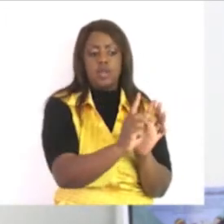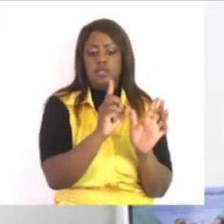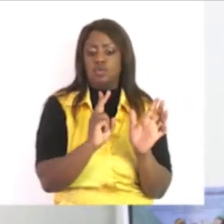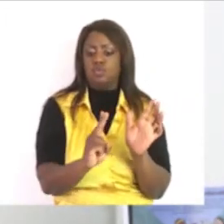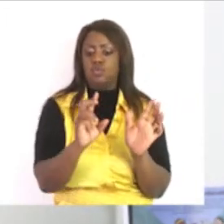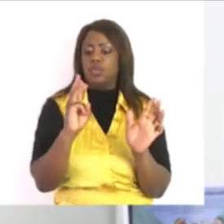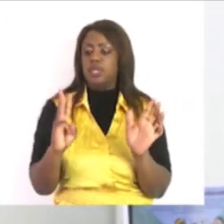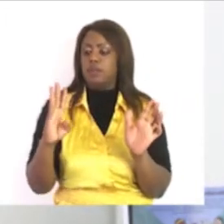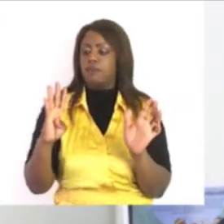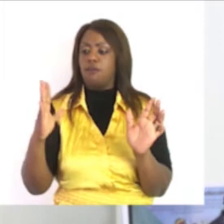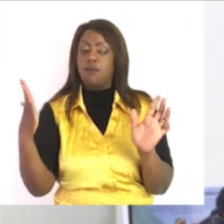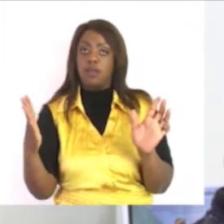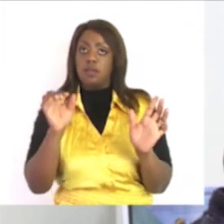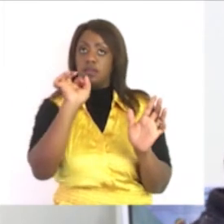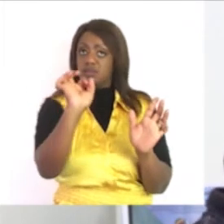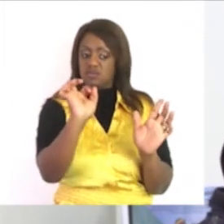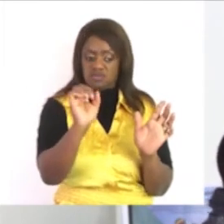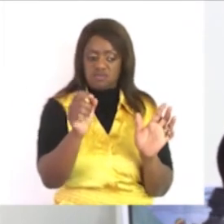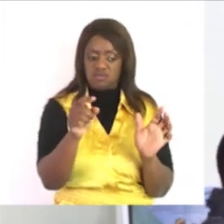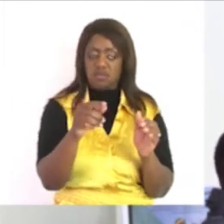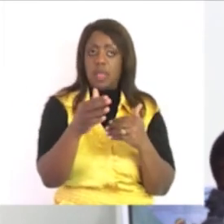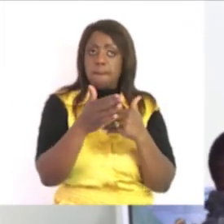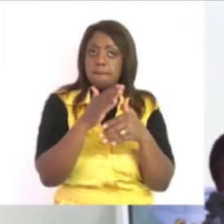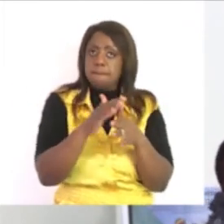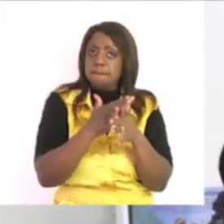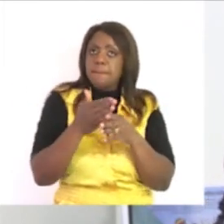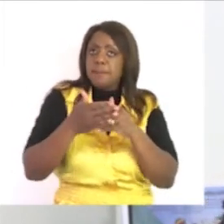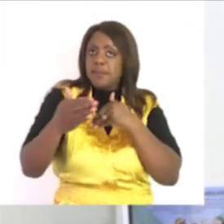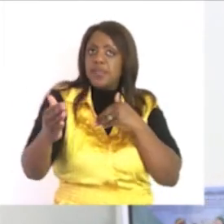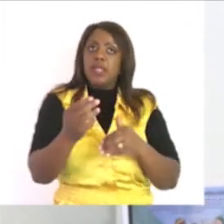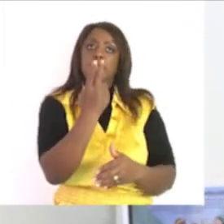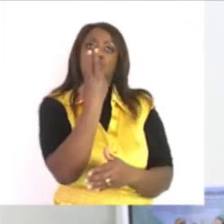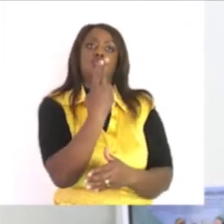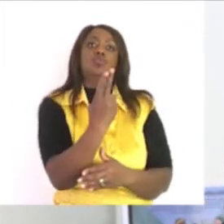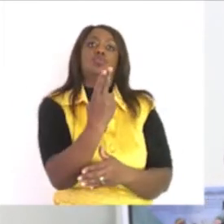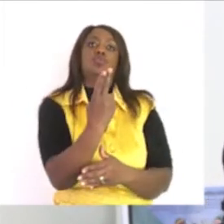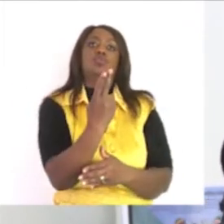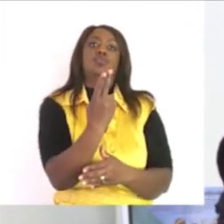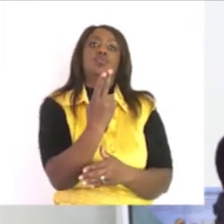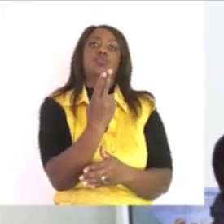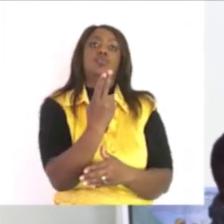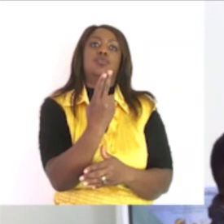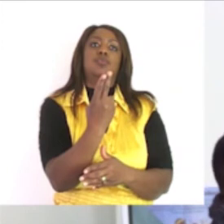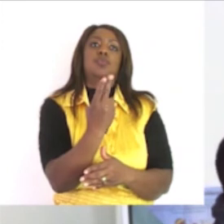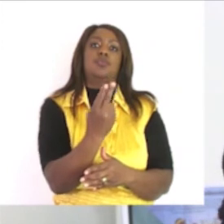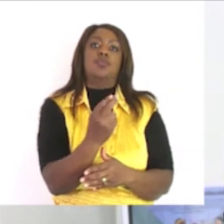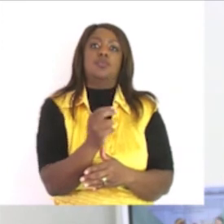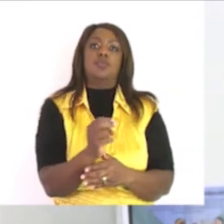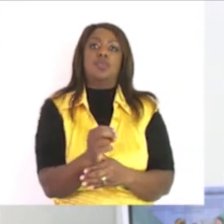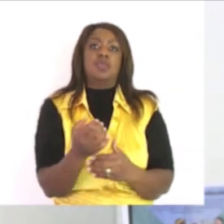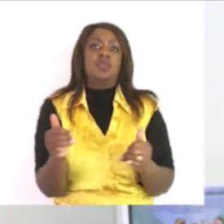compared to the measurement. And then the comment will say the estimate was a